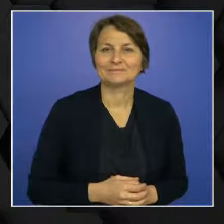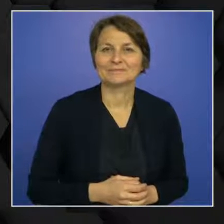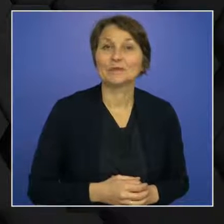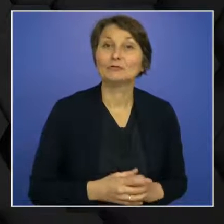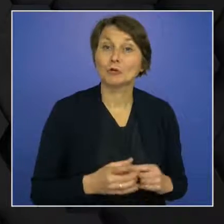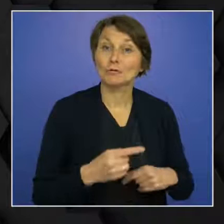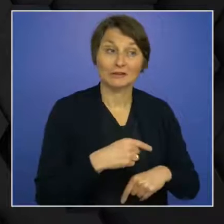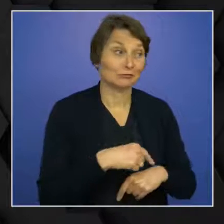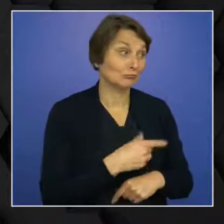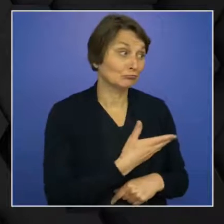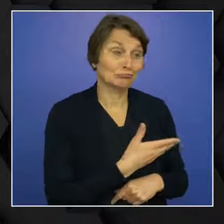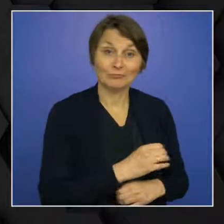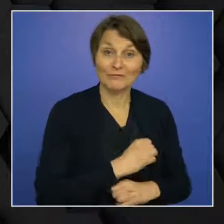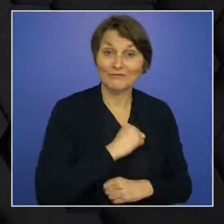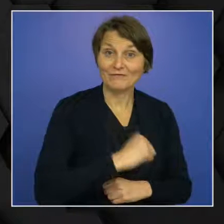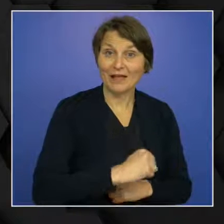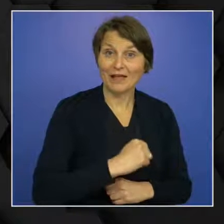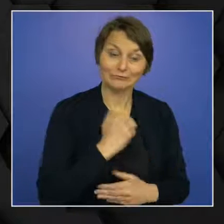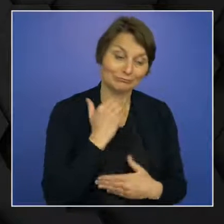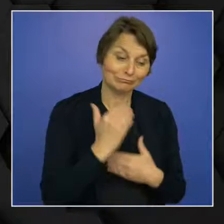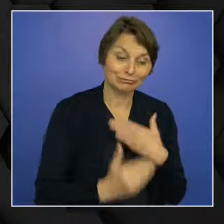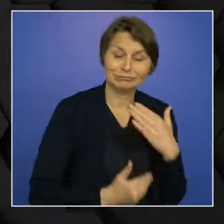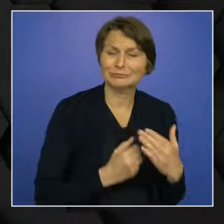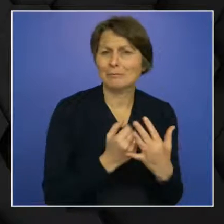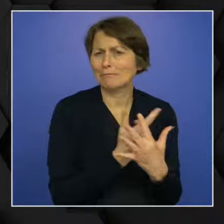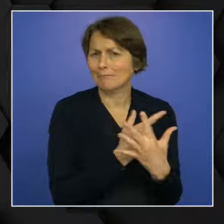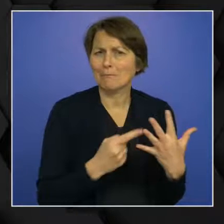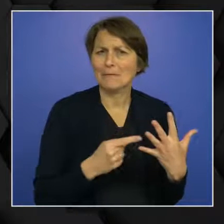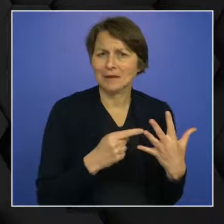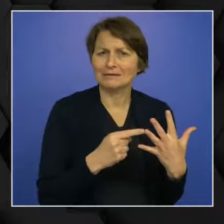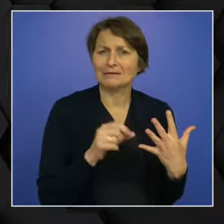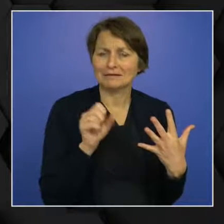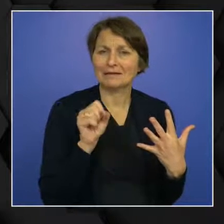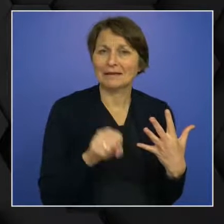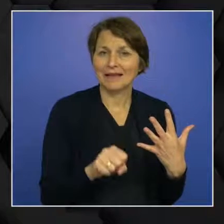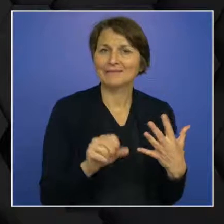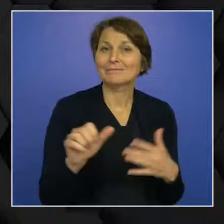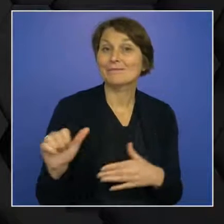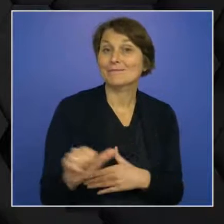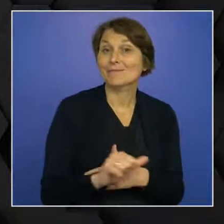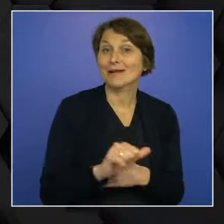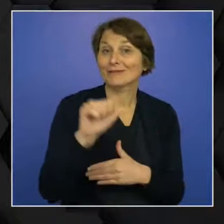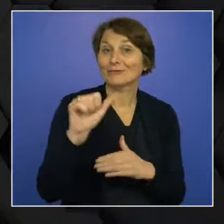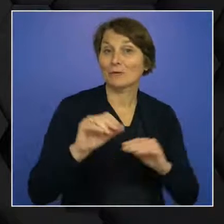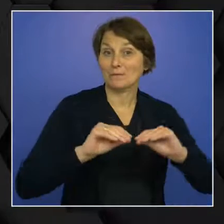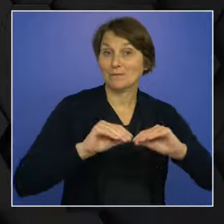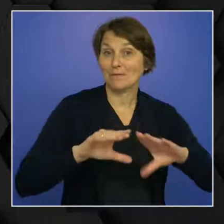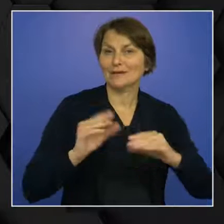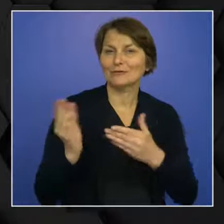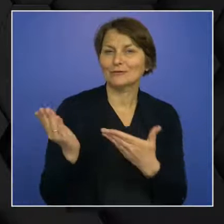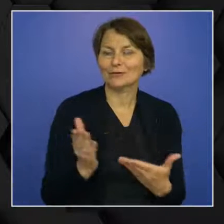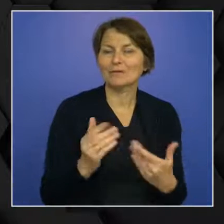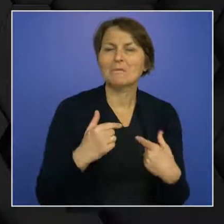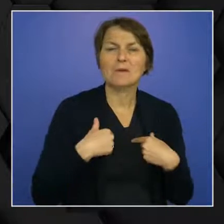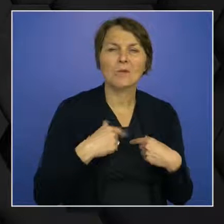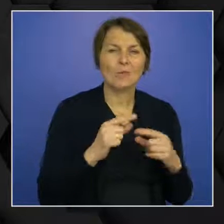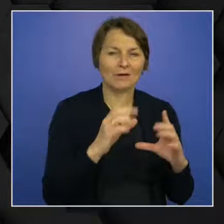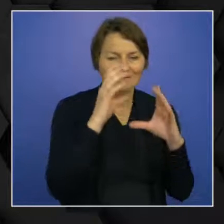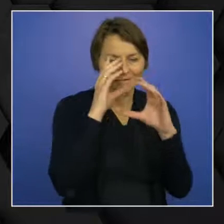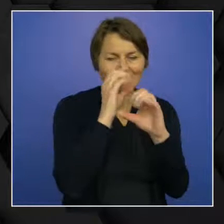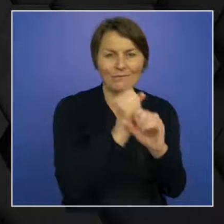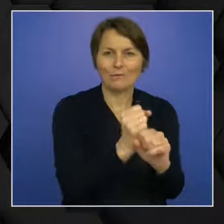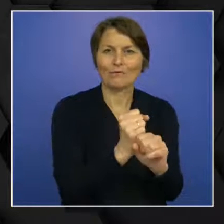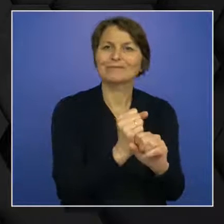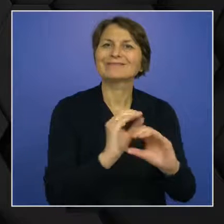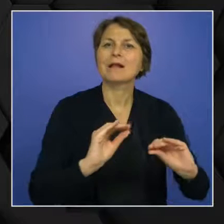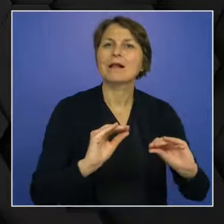a lot of things you can do in Azure Media Service, but I just want to focus on the live streaming